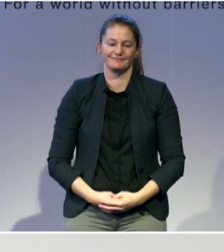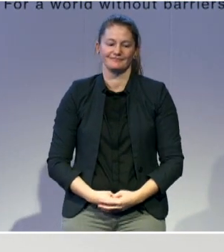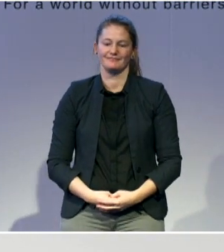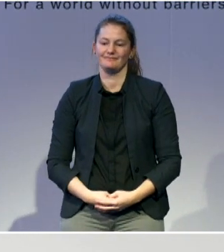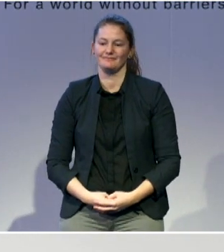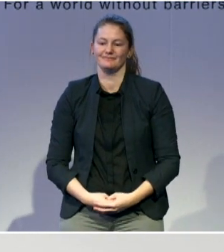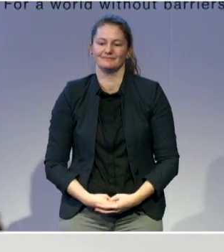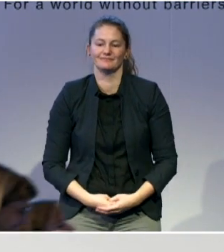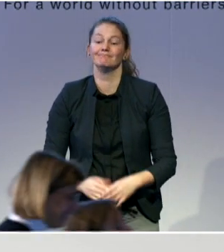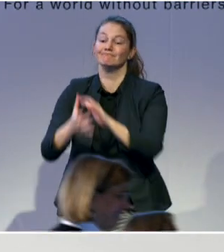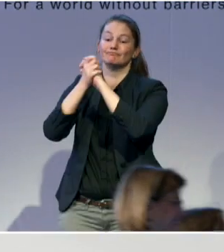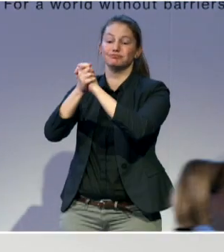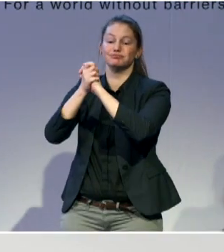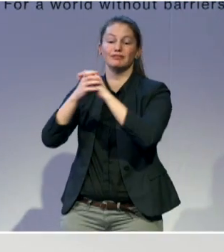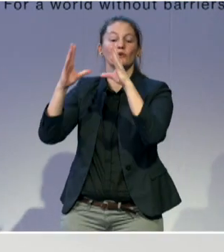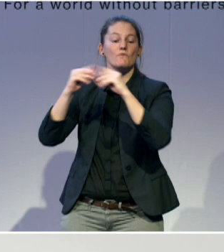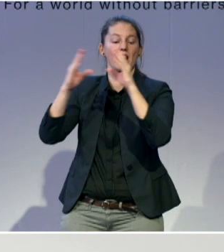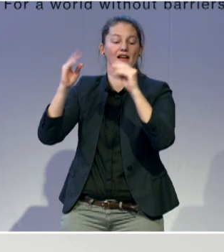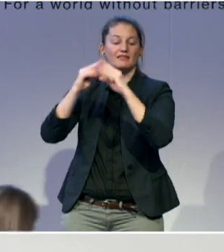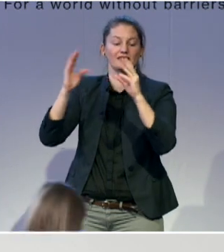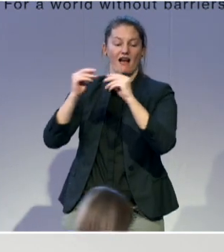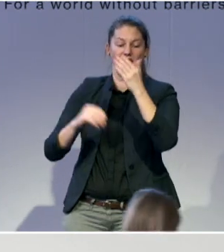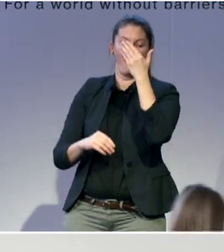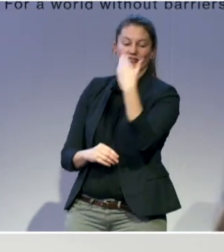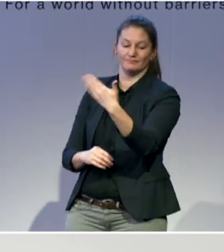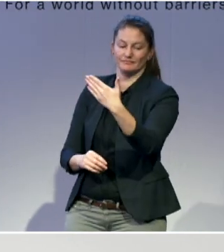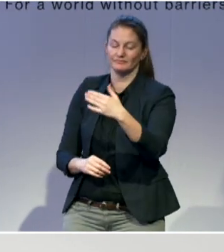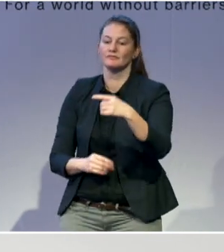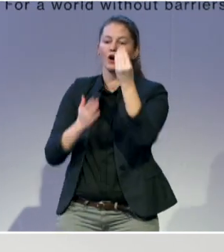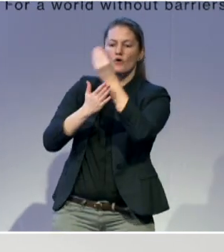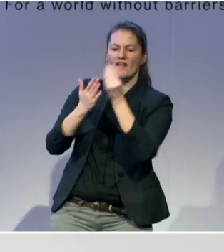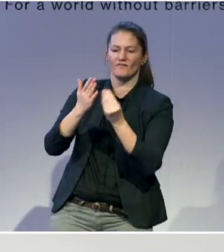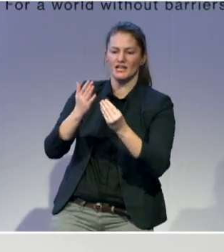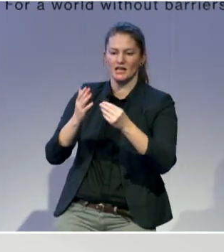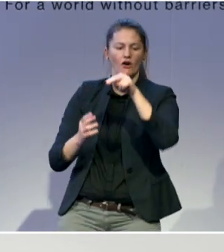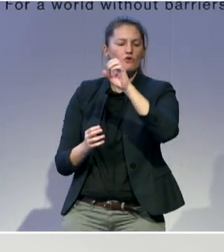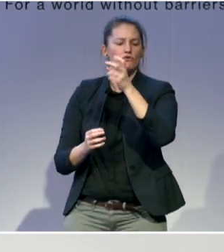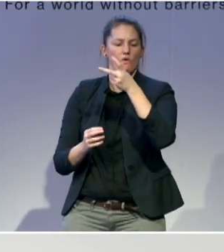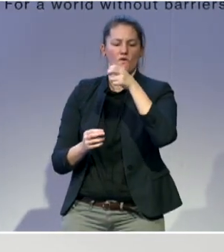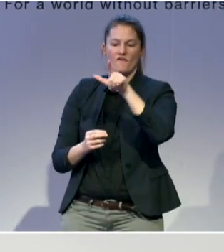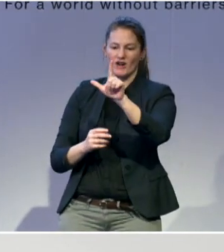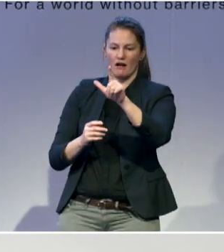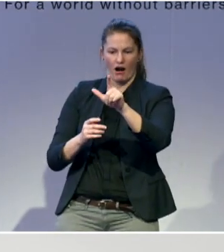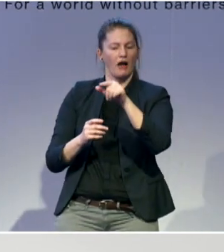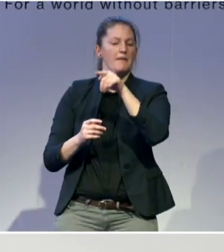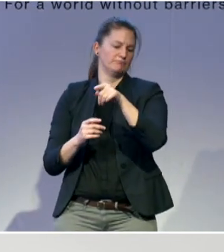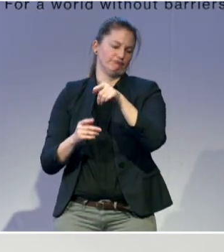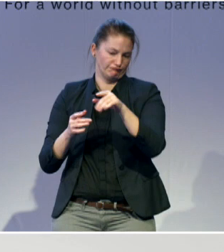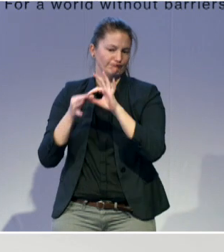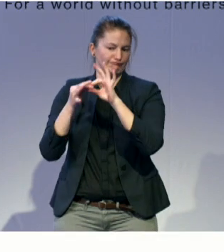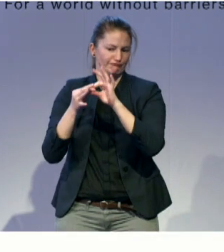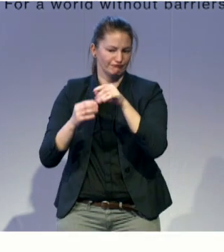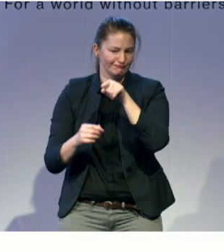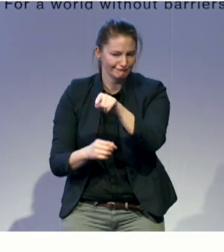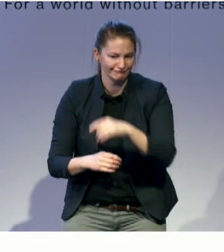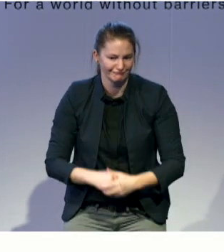Congratulations to Ceva Dispus Association for the graphic novel Becoming Ellie from Romania. The